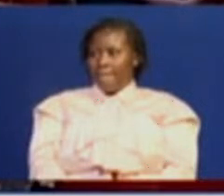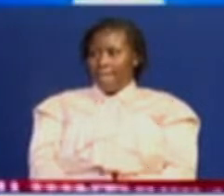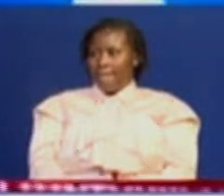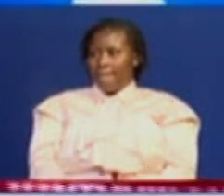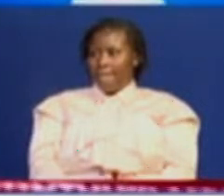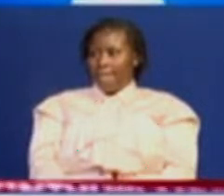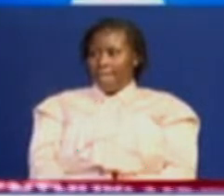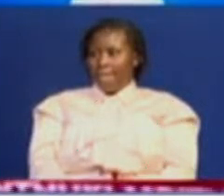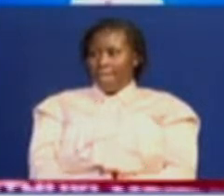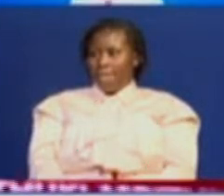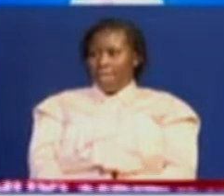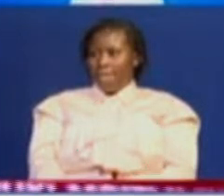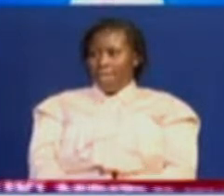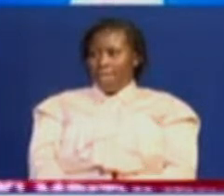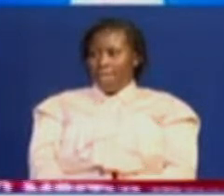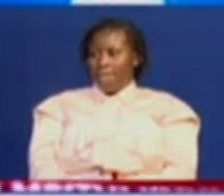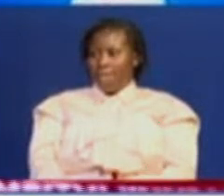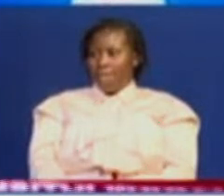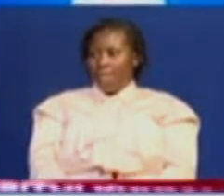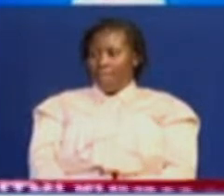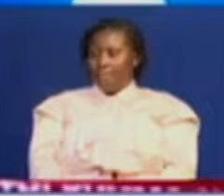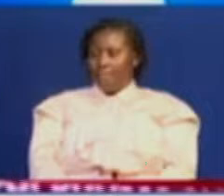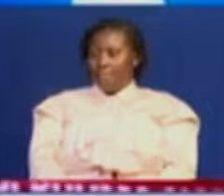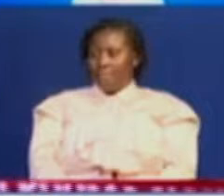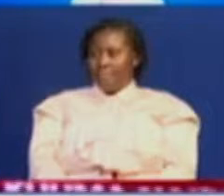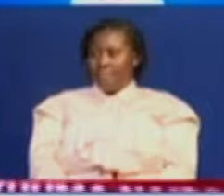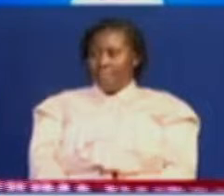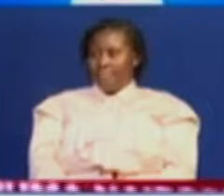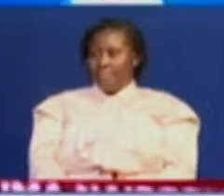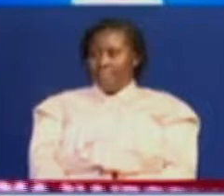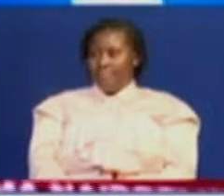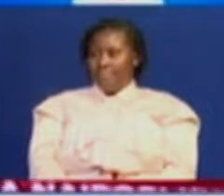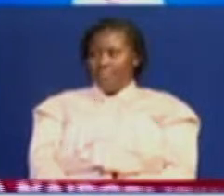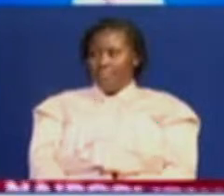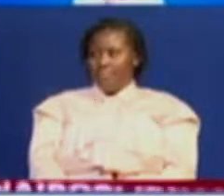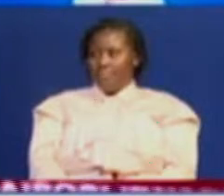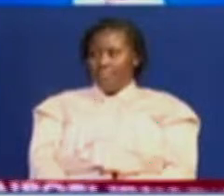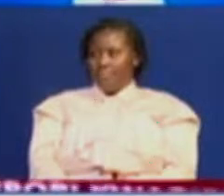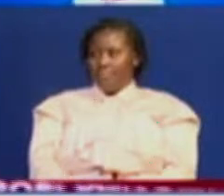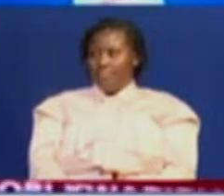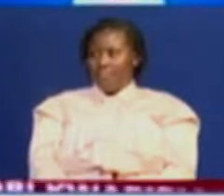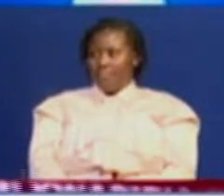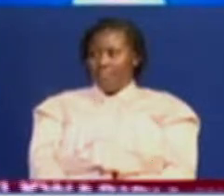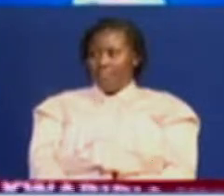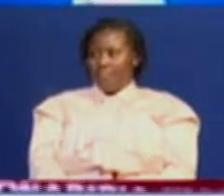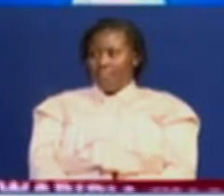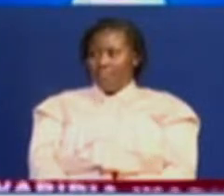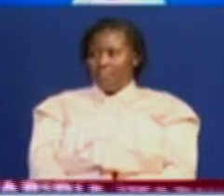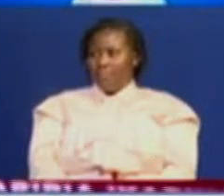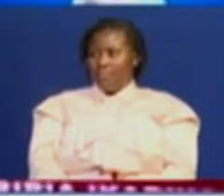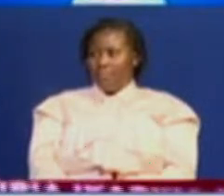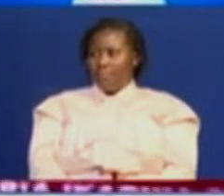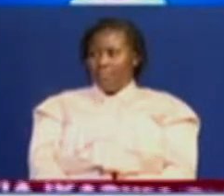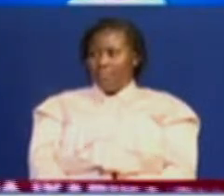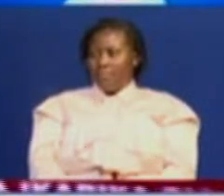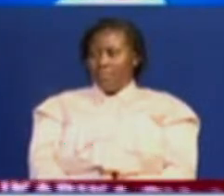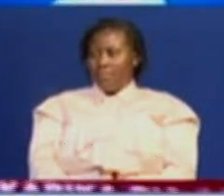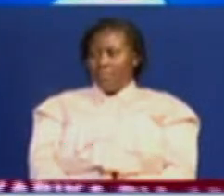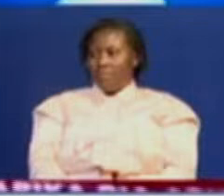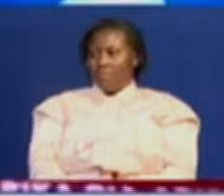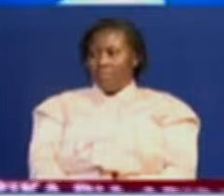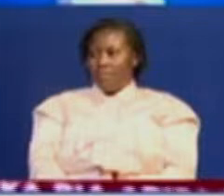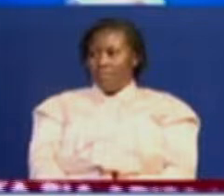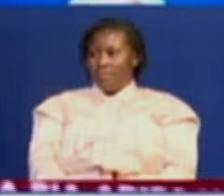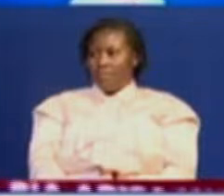Ndenda kuromba seneti yetu ya Kenya bakeyo tucokeria Kawira Mwangaza bamenye Kawira twina maita yangi ya tatatu ya